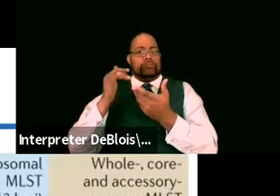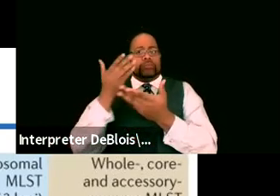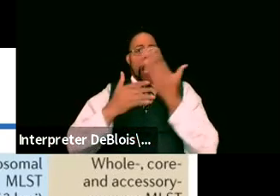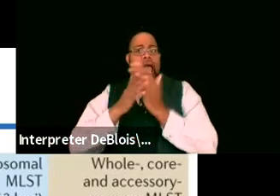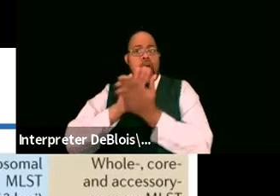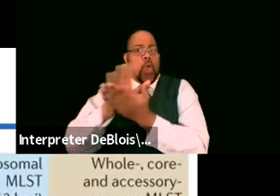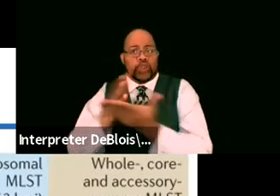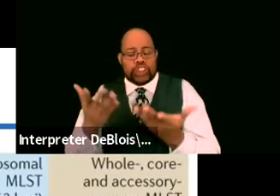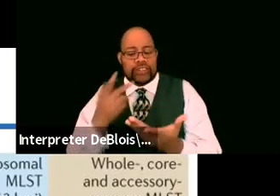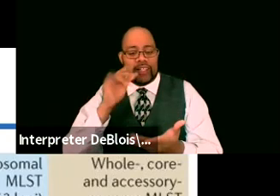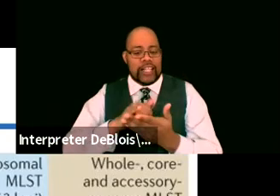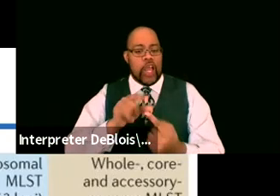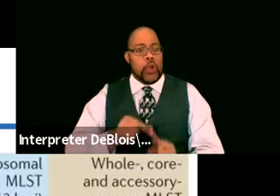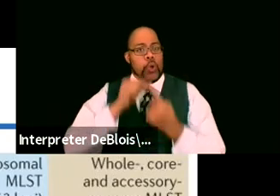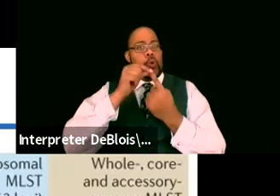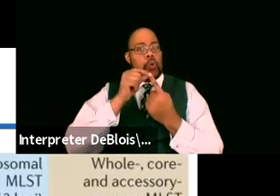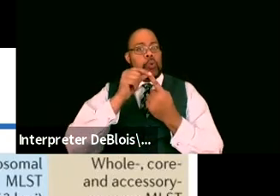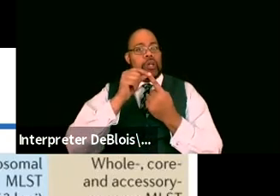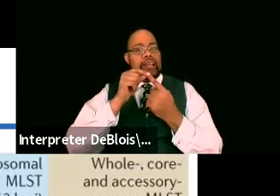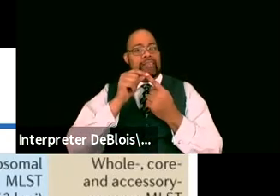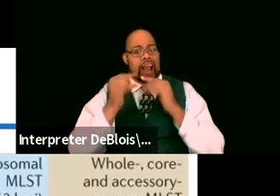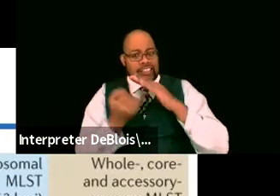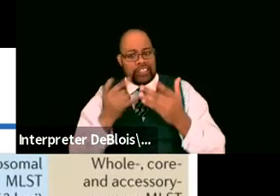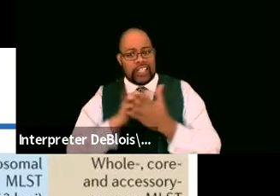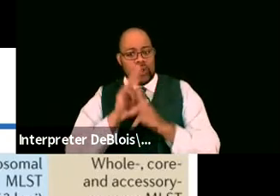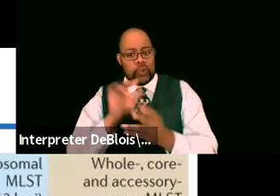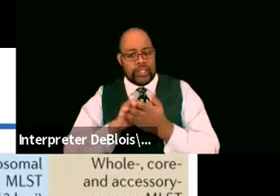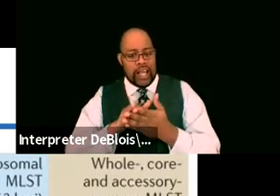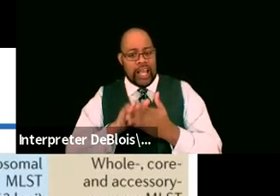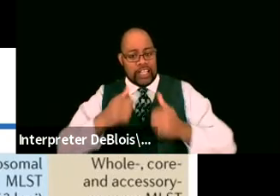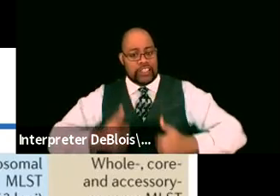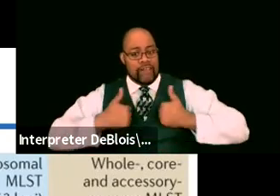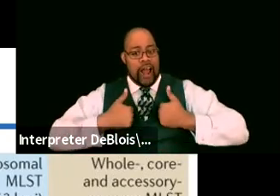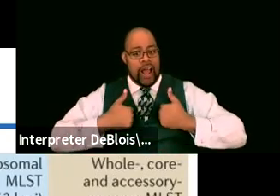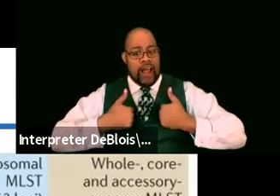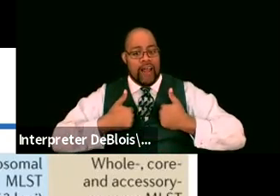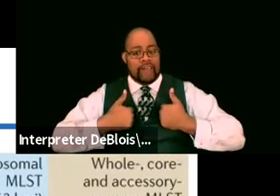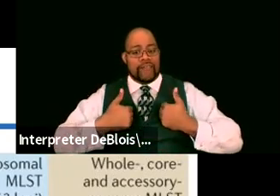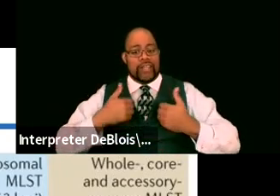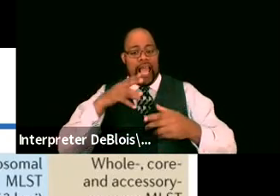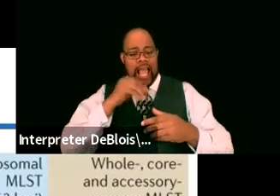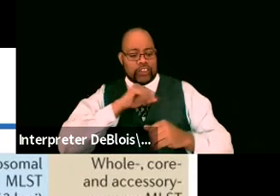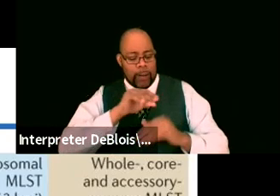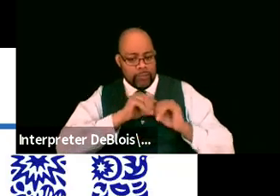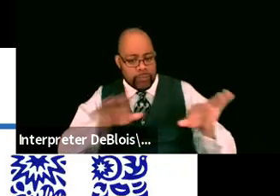what the unique adaptations are of these isolates that allow them to survive and contaminate industrial products.